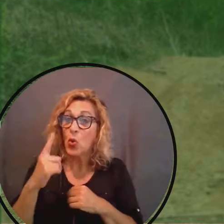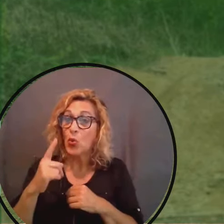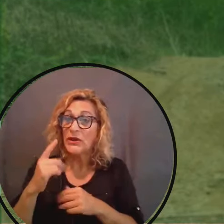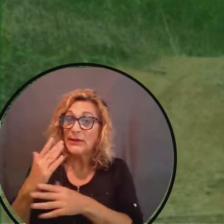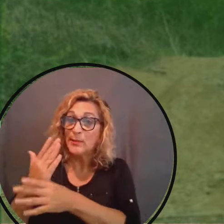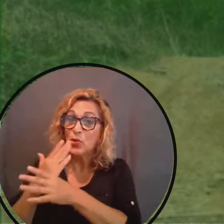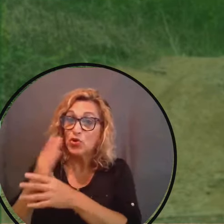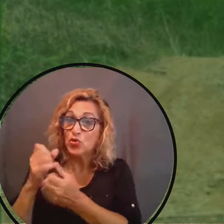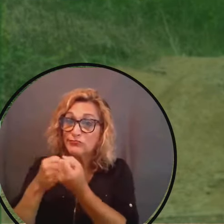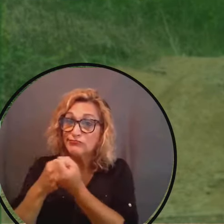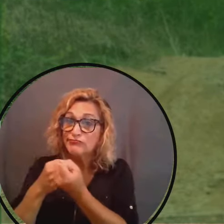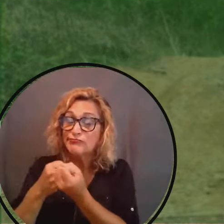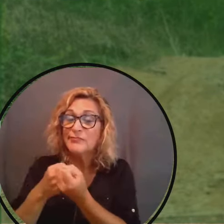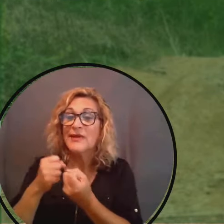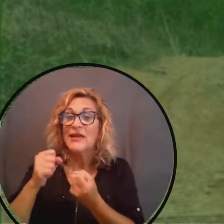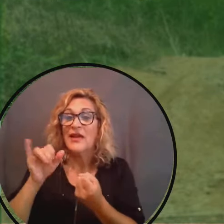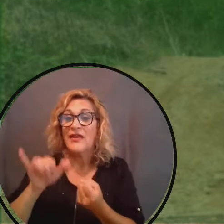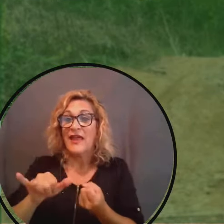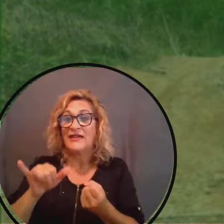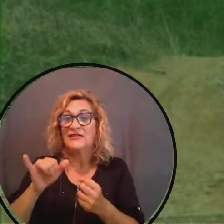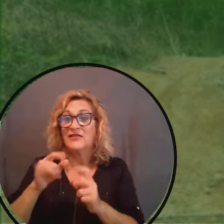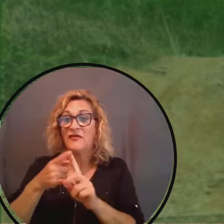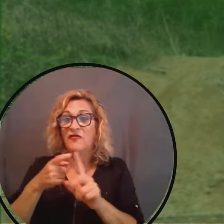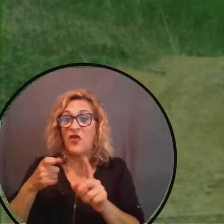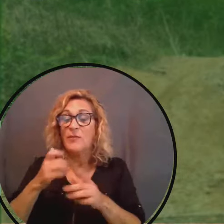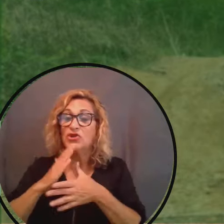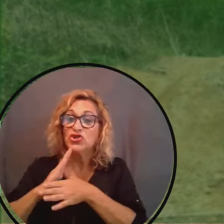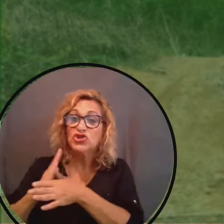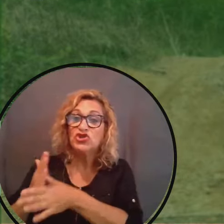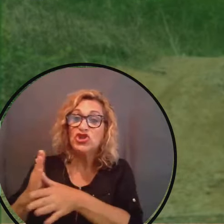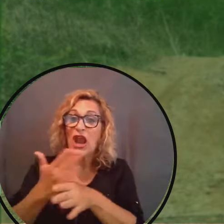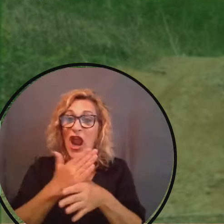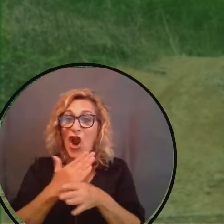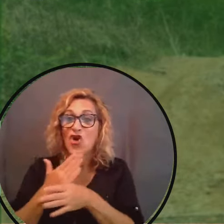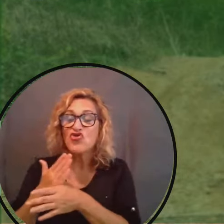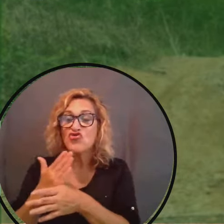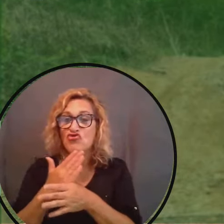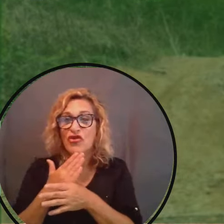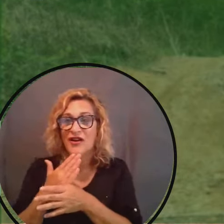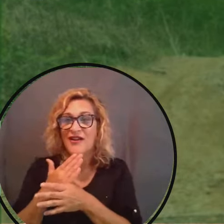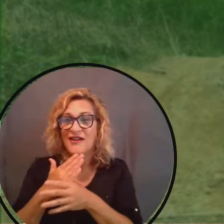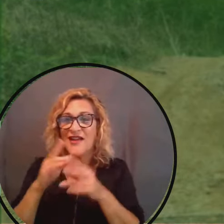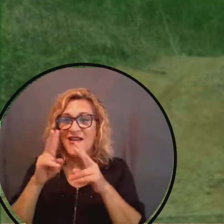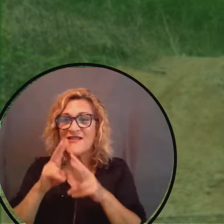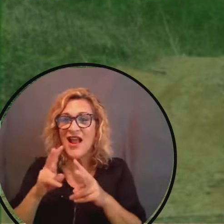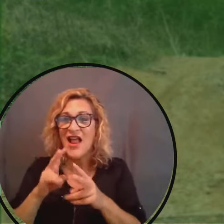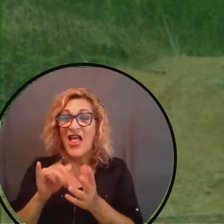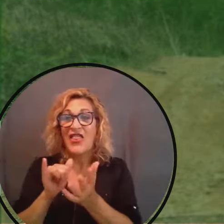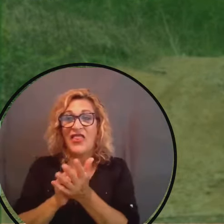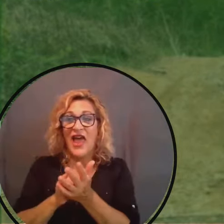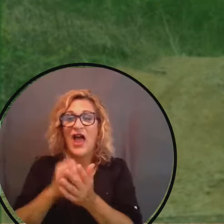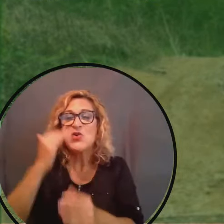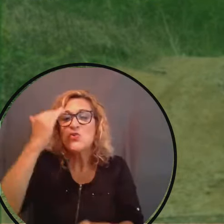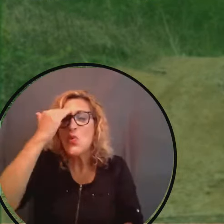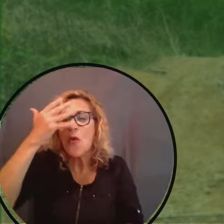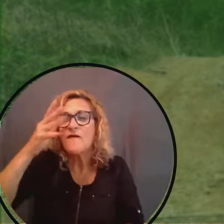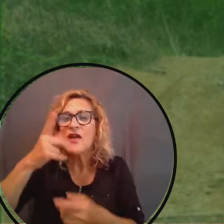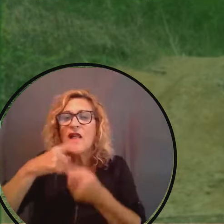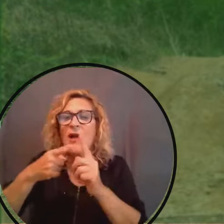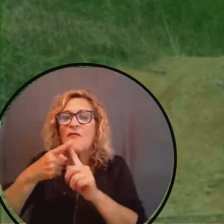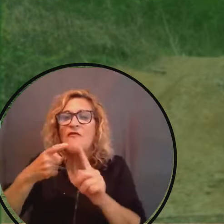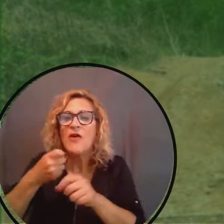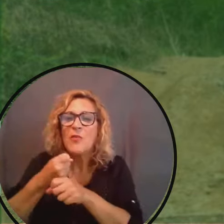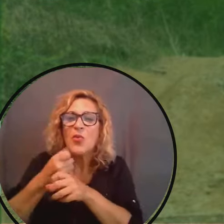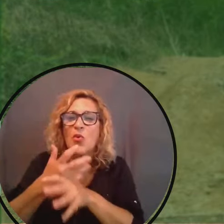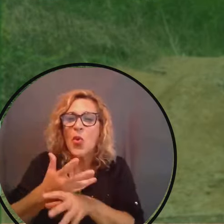based in a shared analysis about root causes, that systems are to blame for crises, not the people